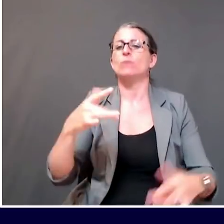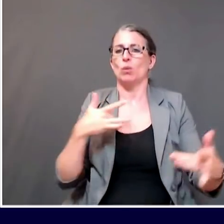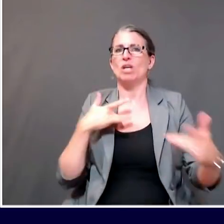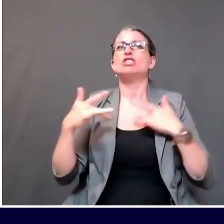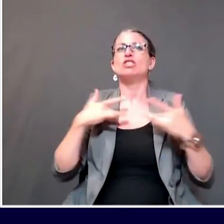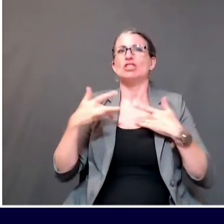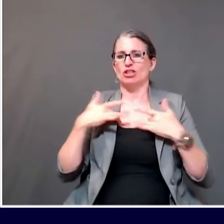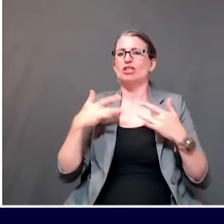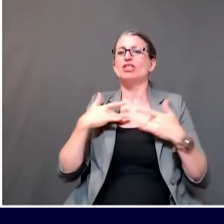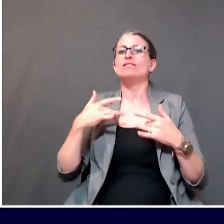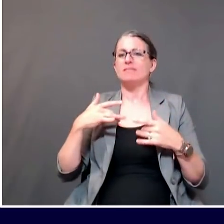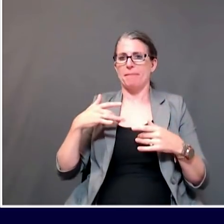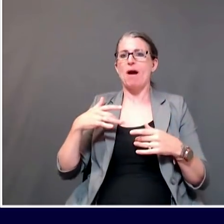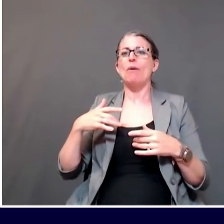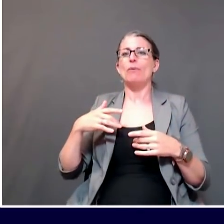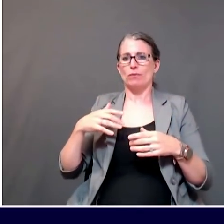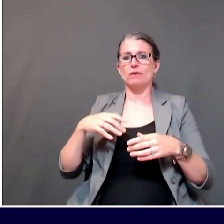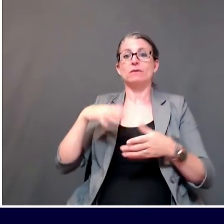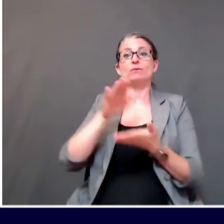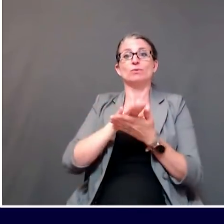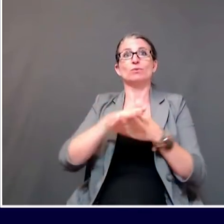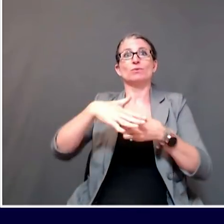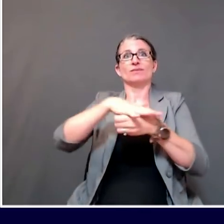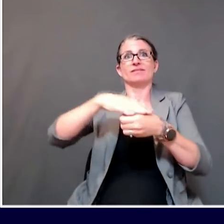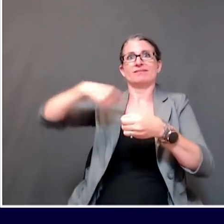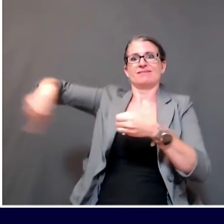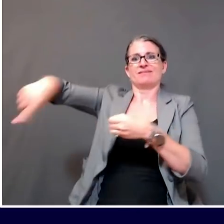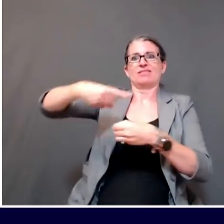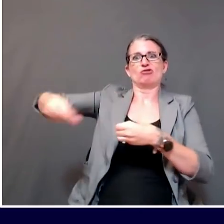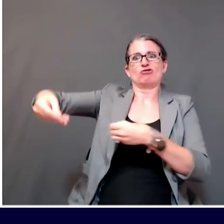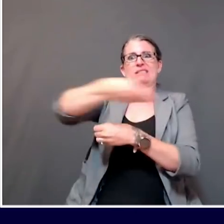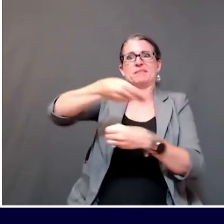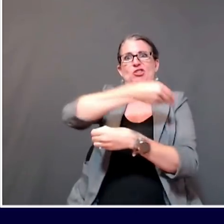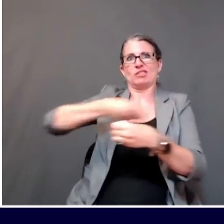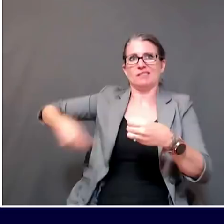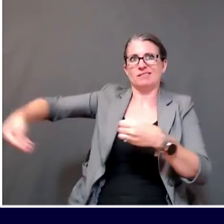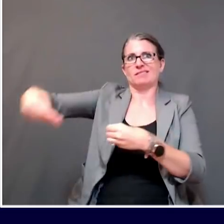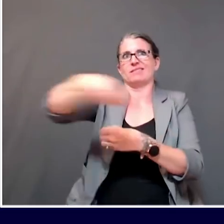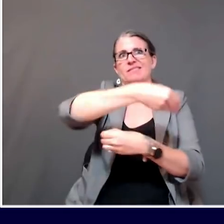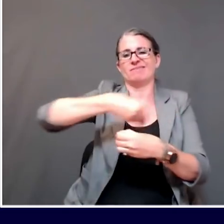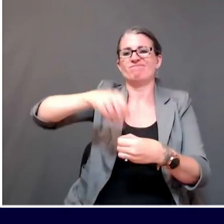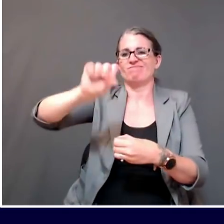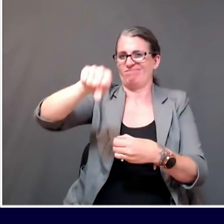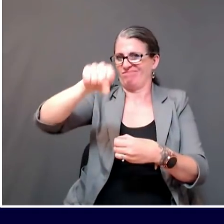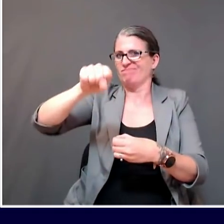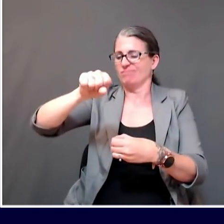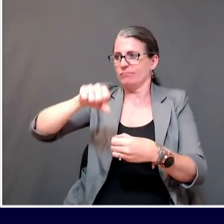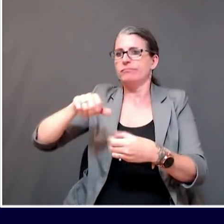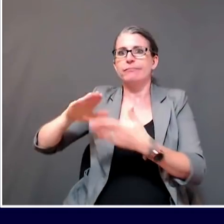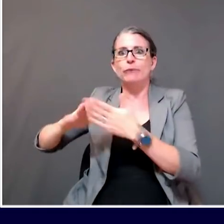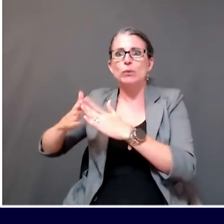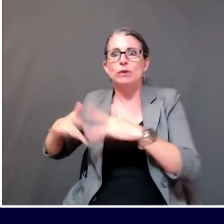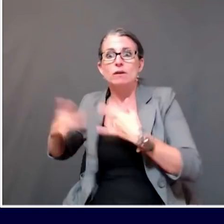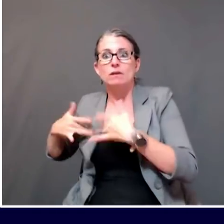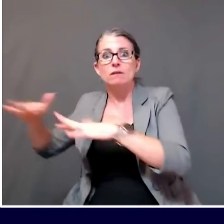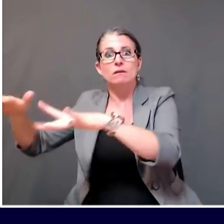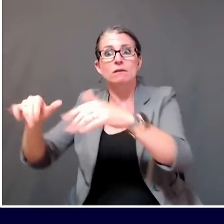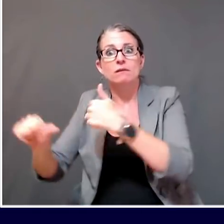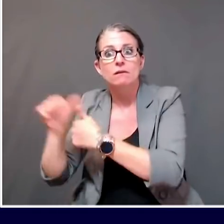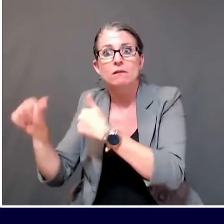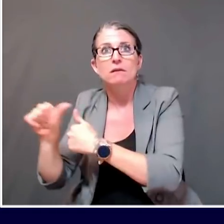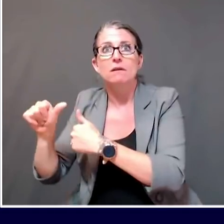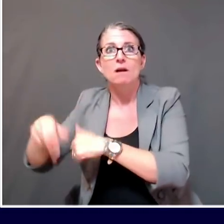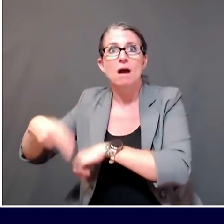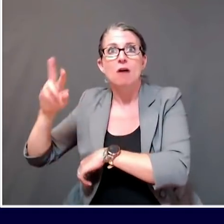about various color categorizations are all intended to better characterize the background rate of transmission